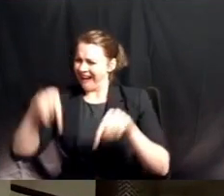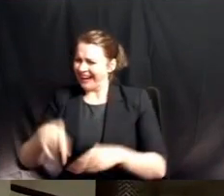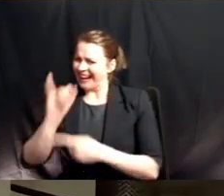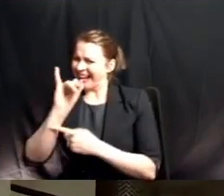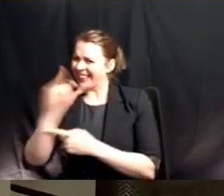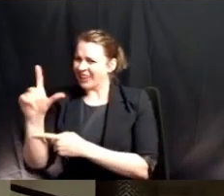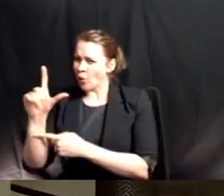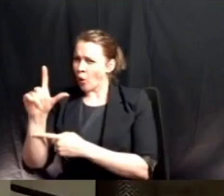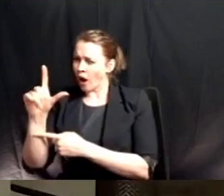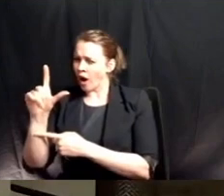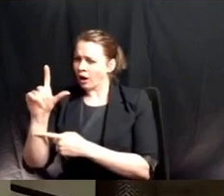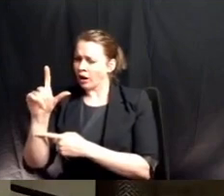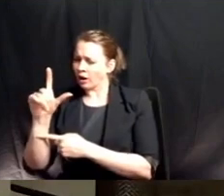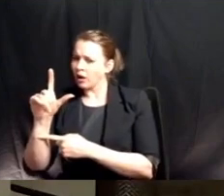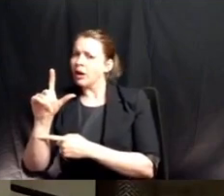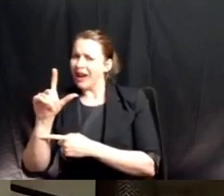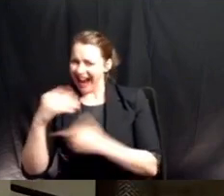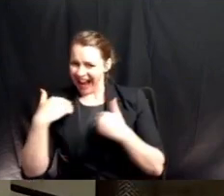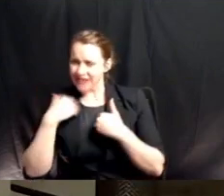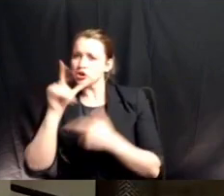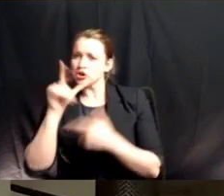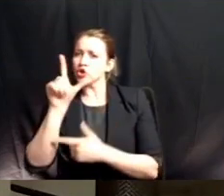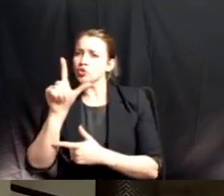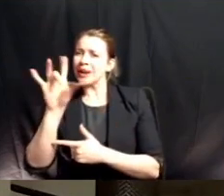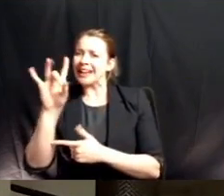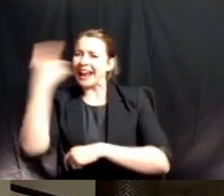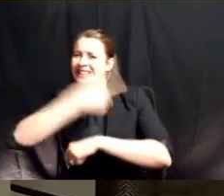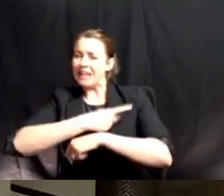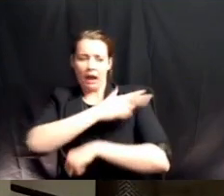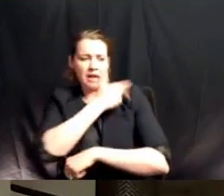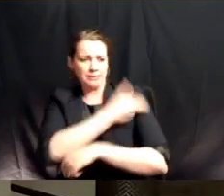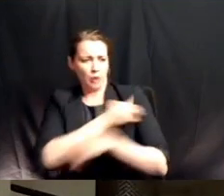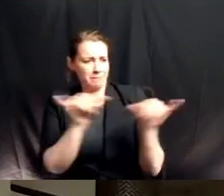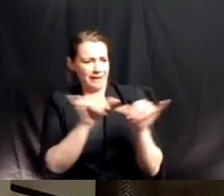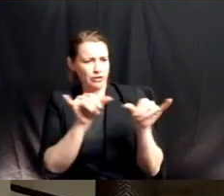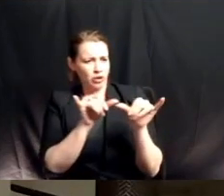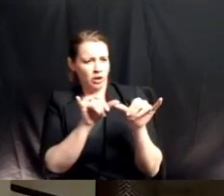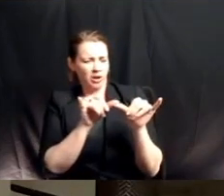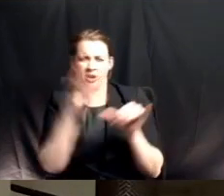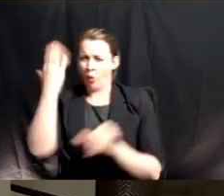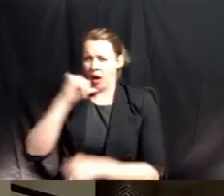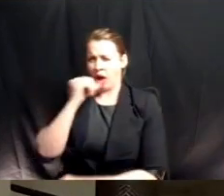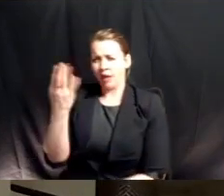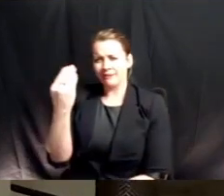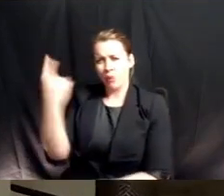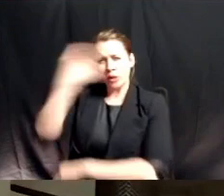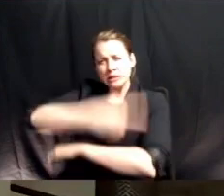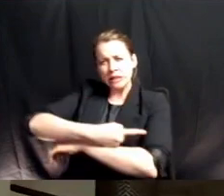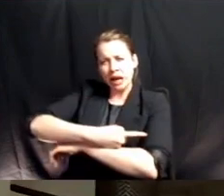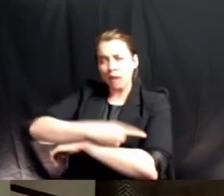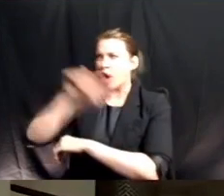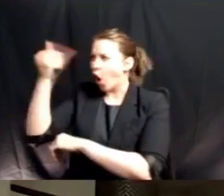28-day hospitalization metric instead of a 14-day metric? Thanks in advance for brevity and succinctness.